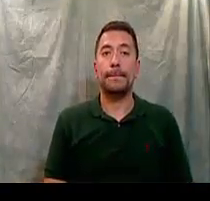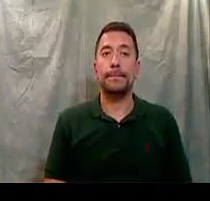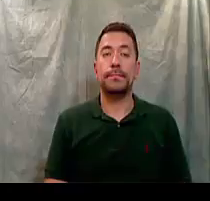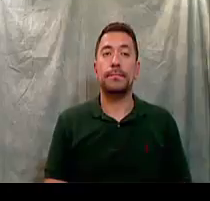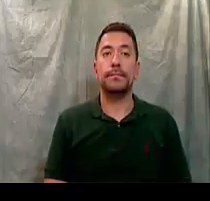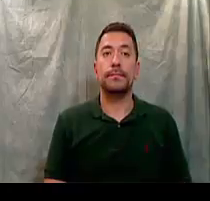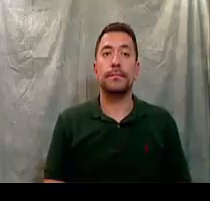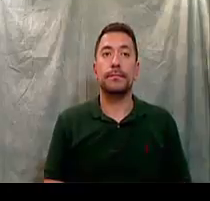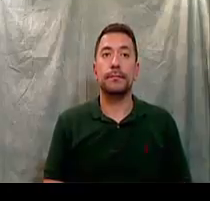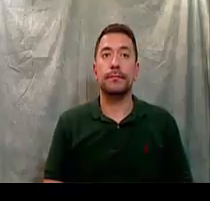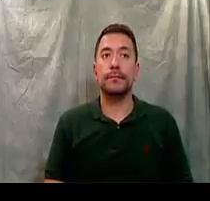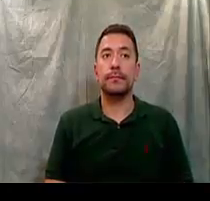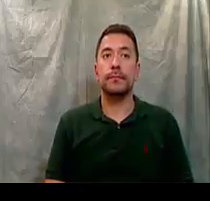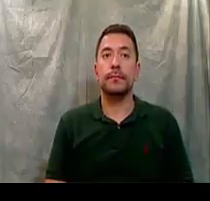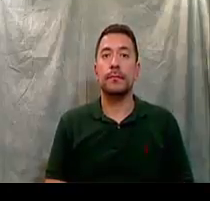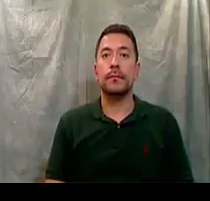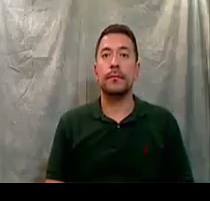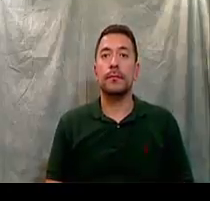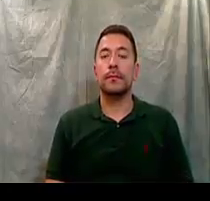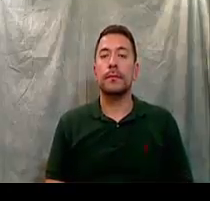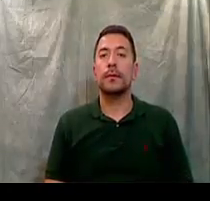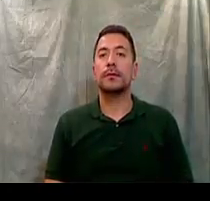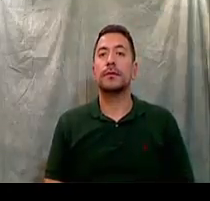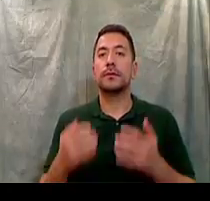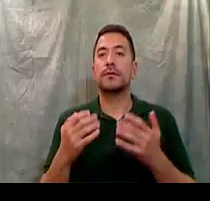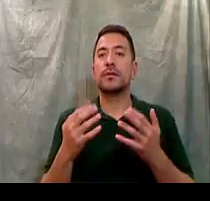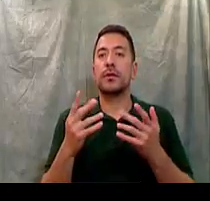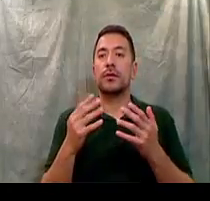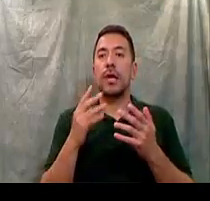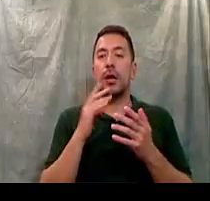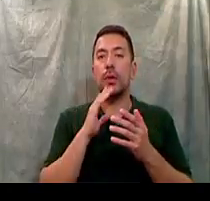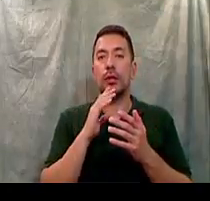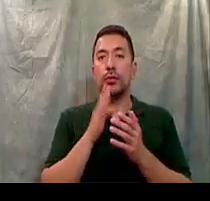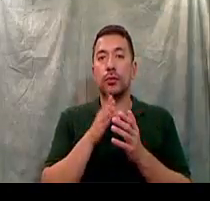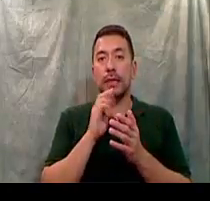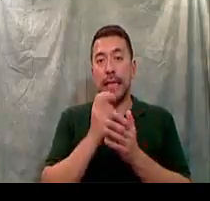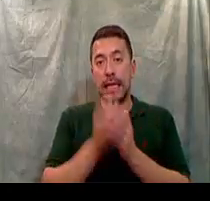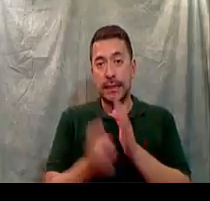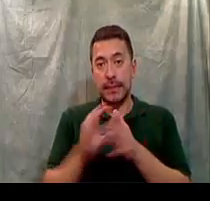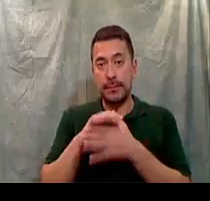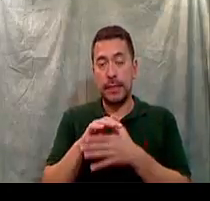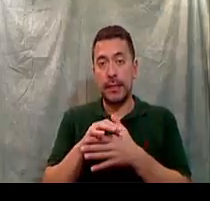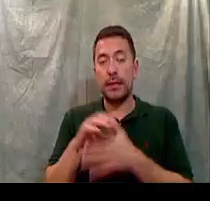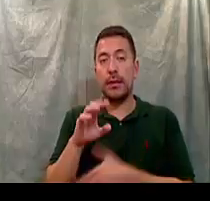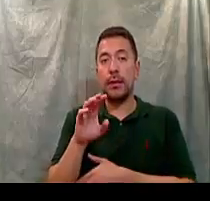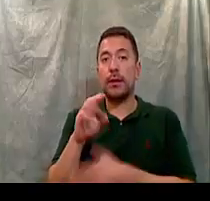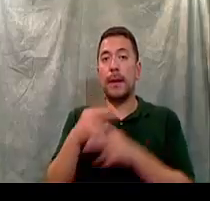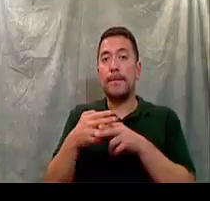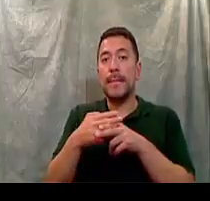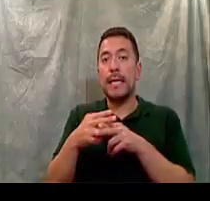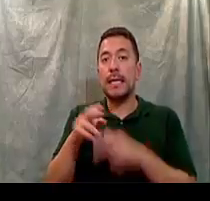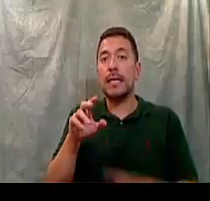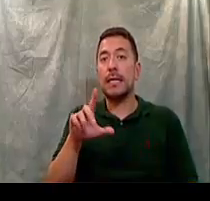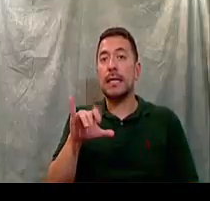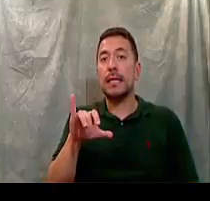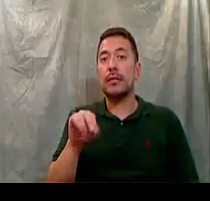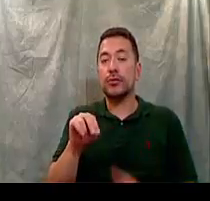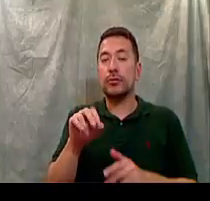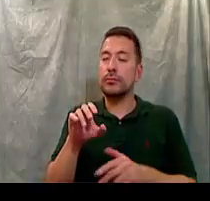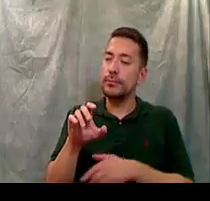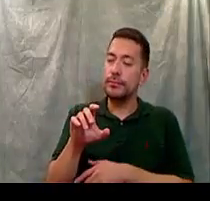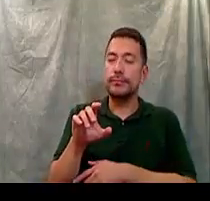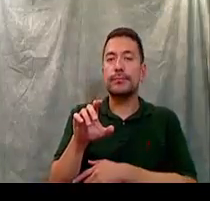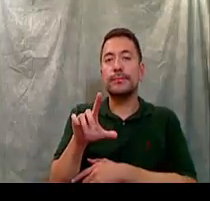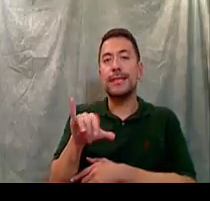Okay, so in this sort of meat of the mini literature review paper, right, which is the literature review subsection, the literature review